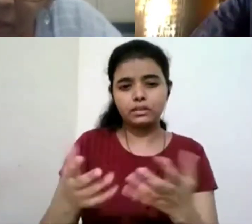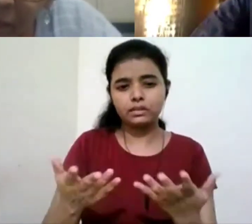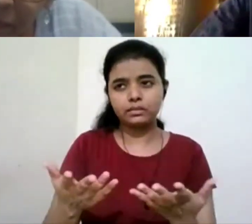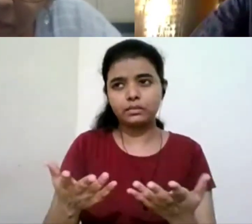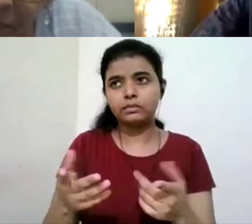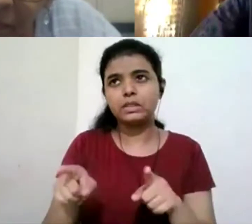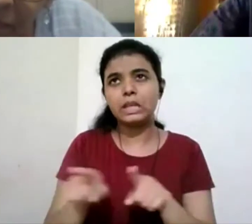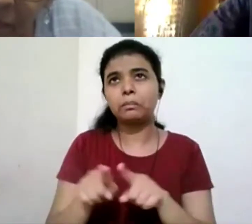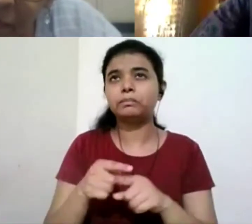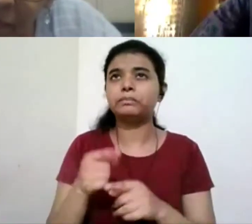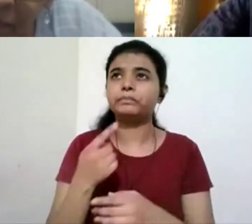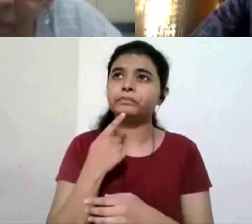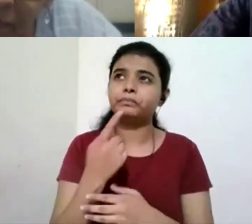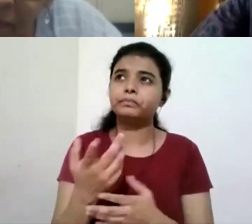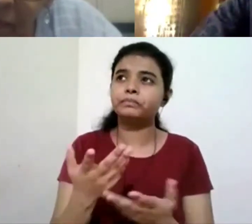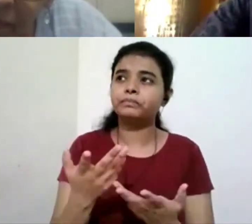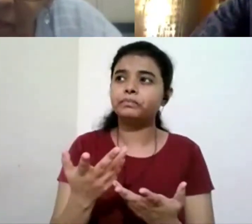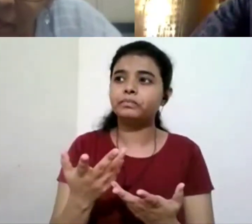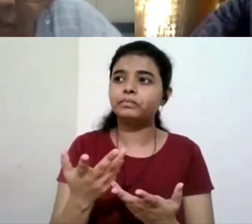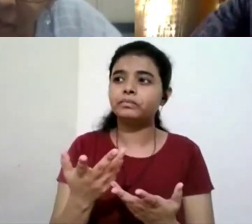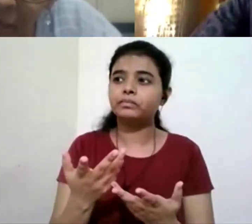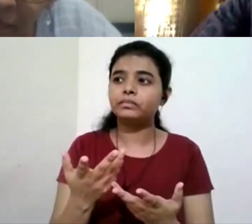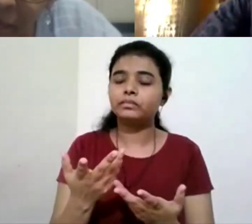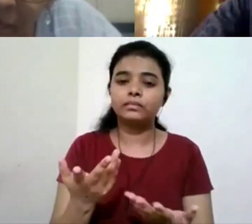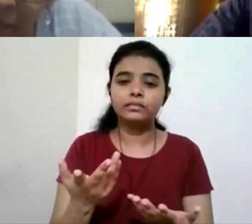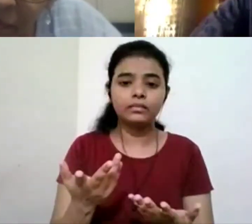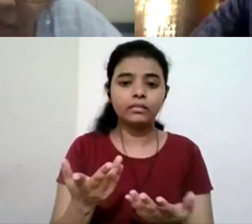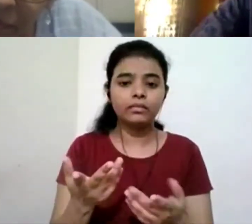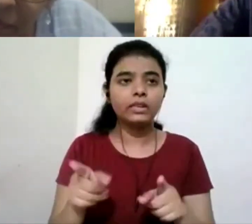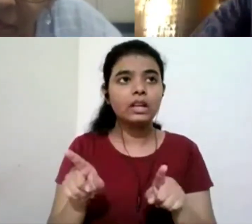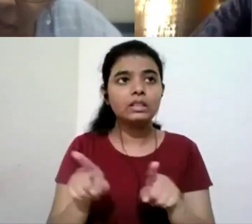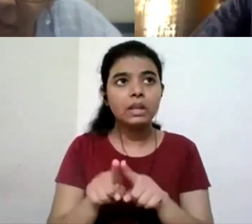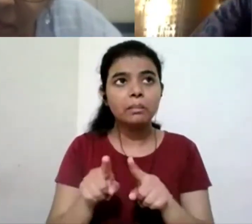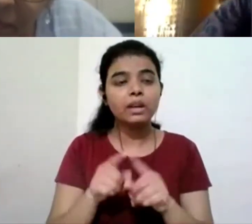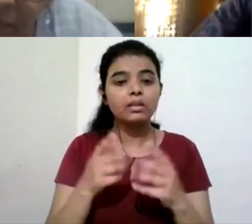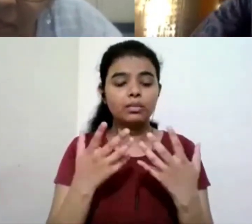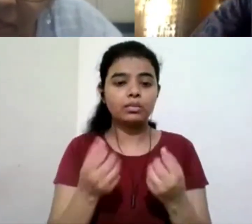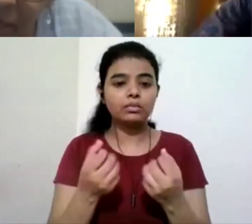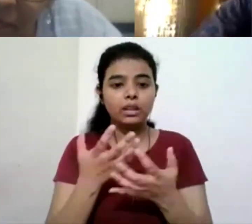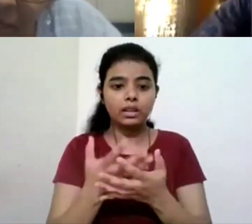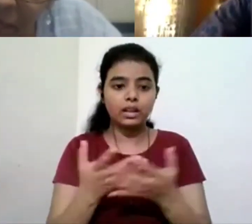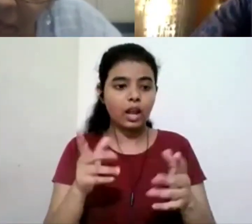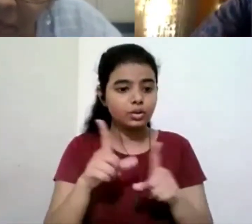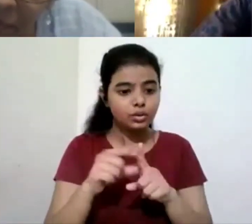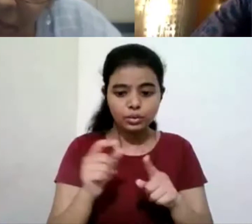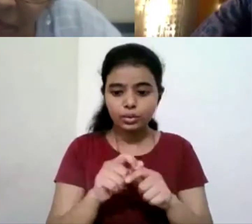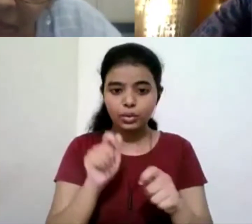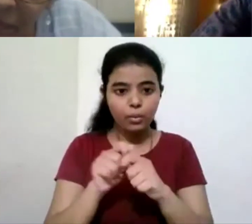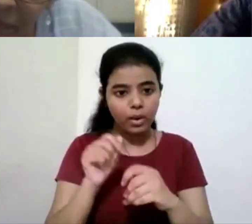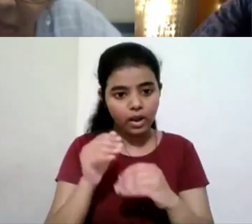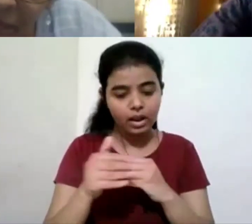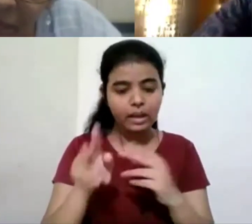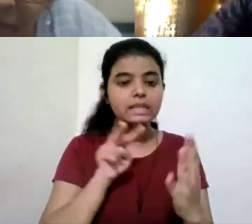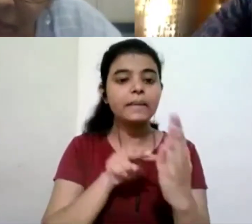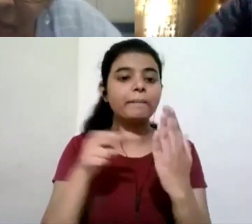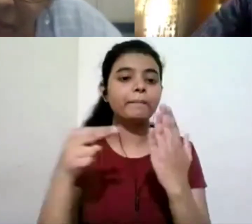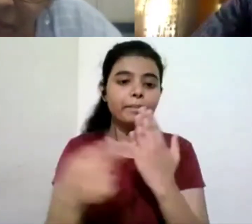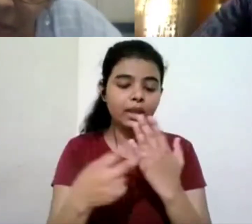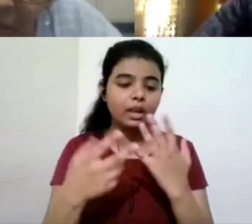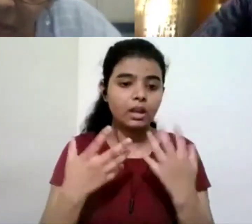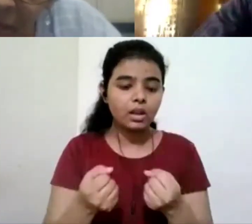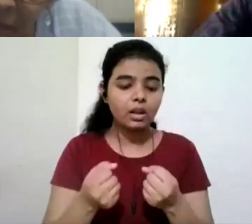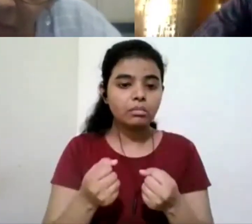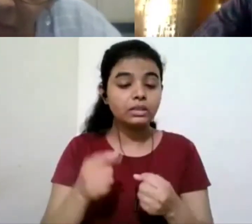us a way to make transparent the things that we take into account while arriving